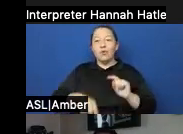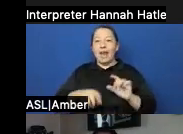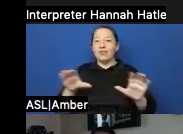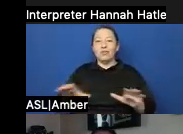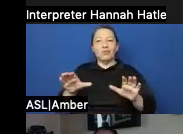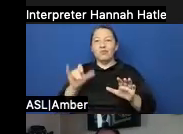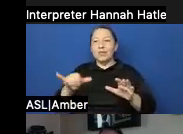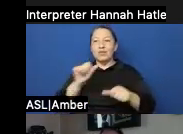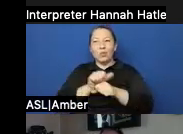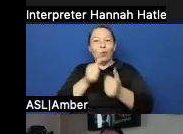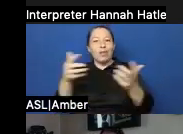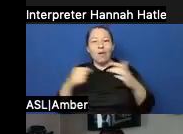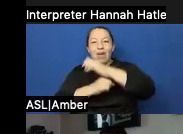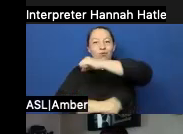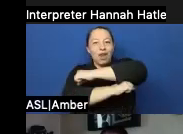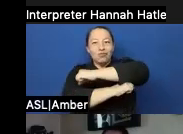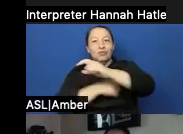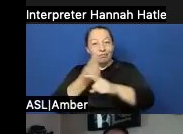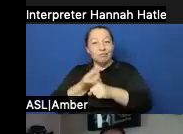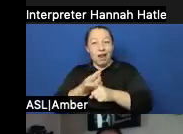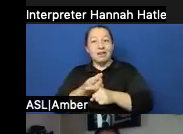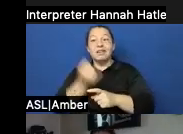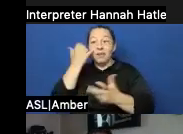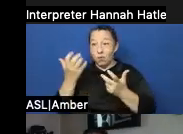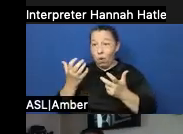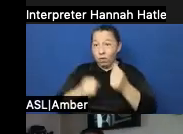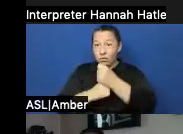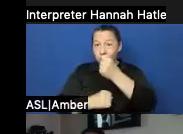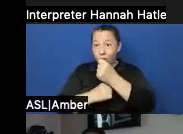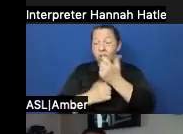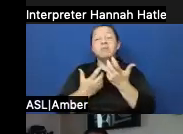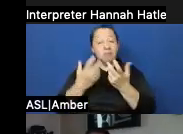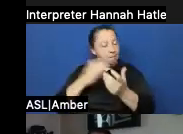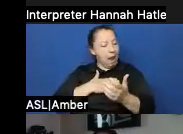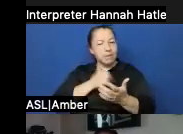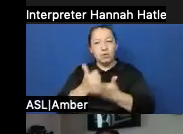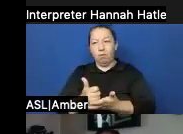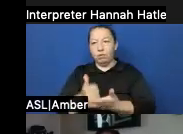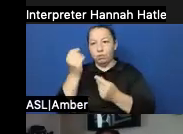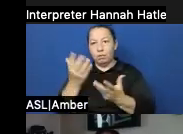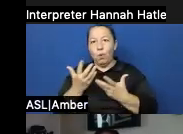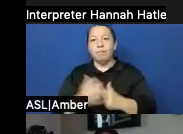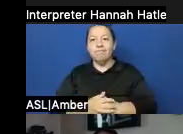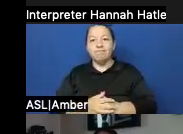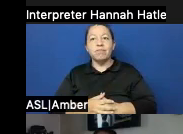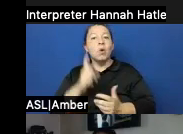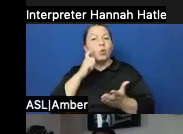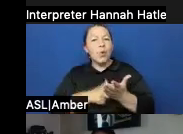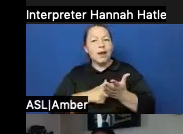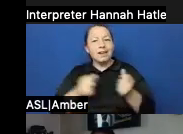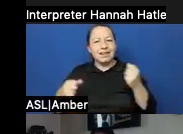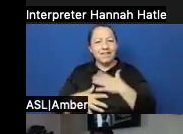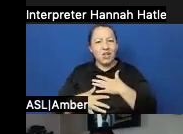right? Again, if you'd like support with that, I'm happy to help. Recognizing the fears of how